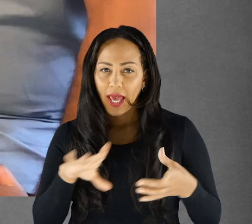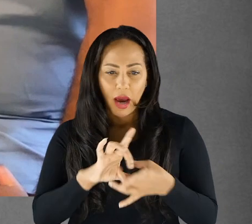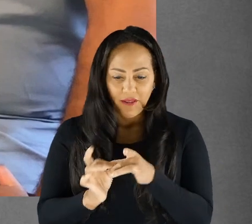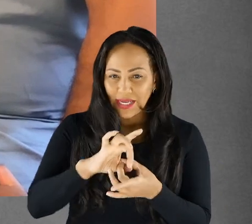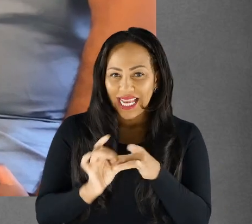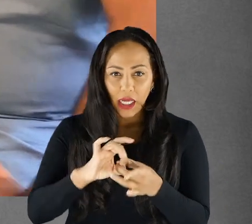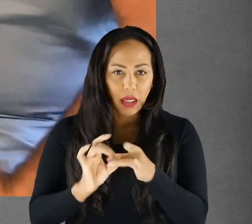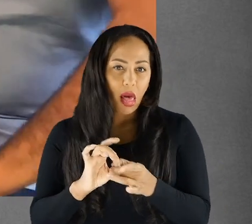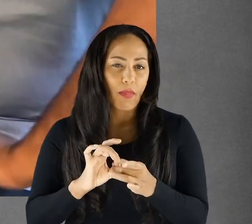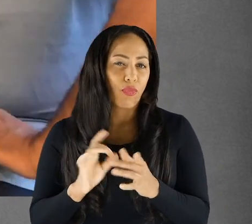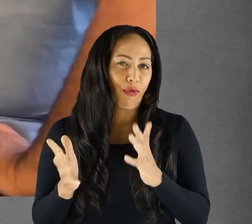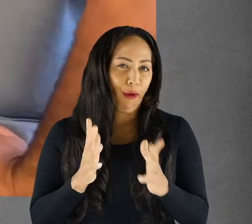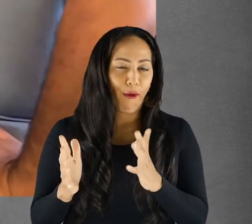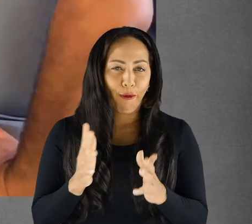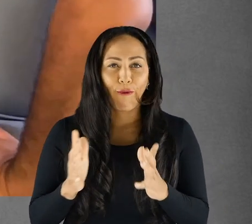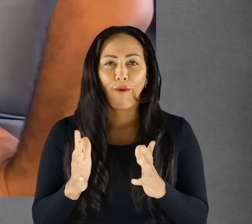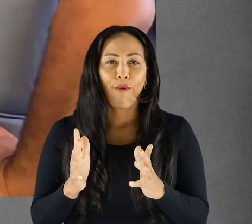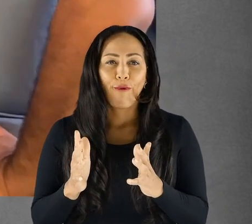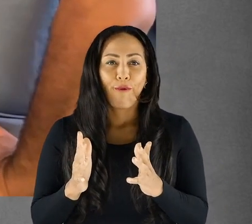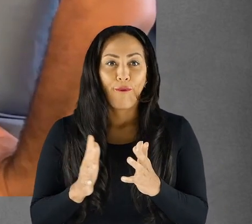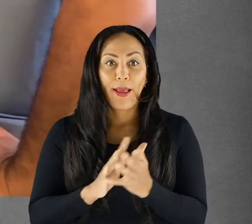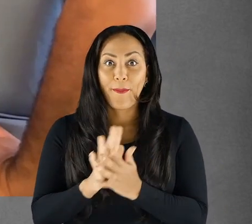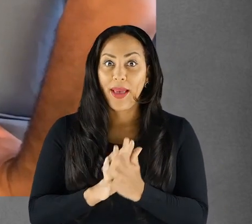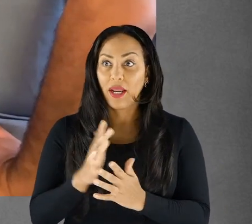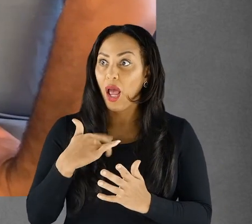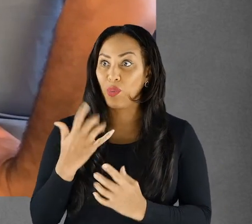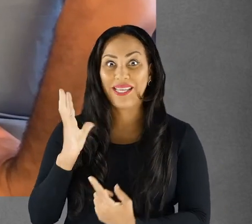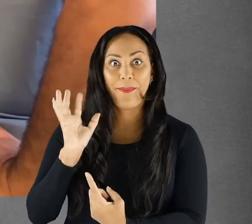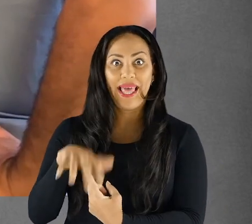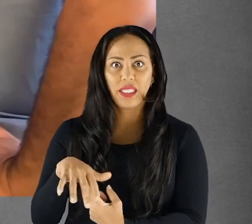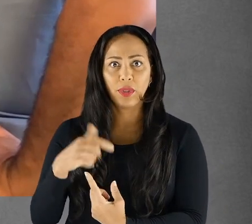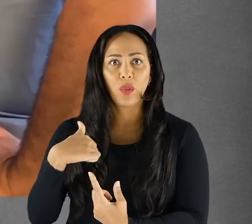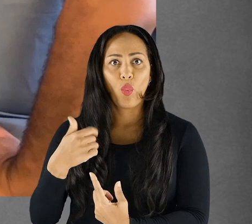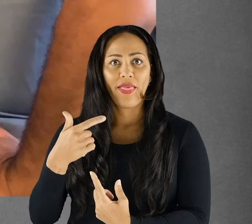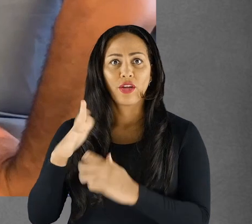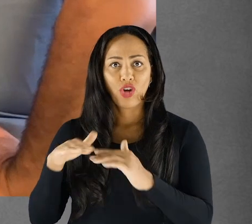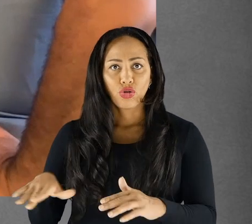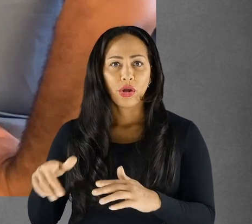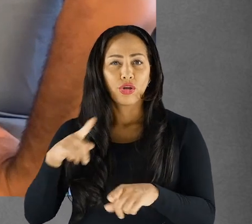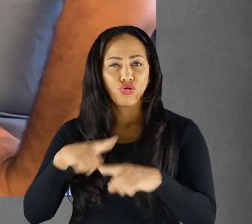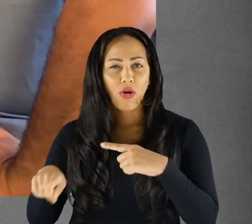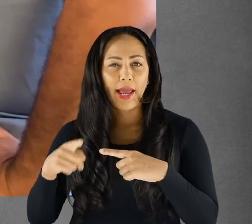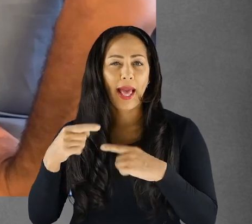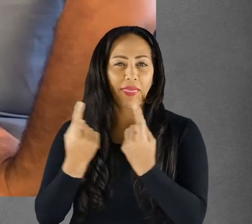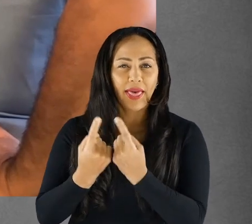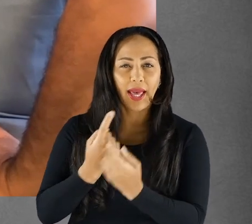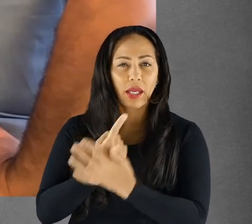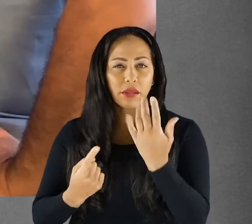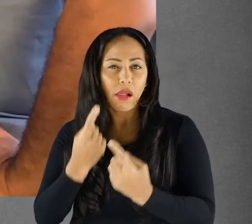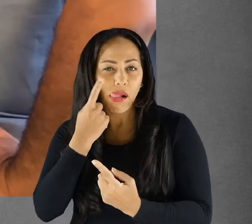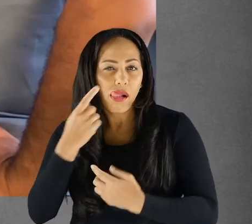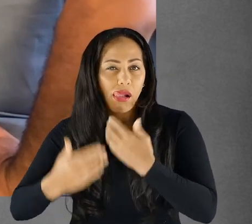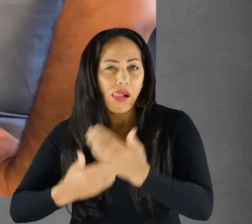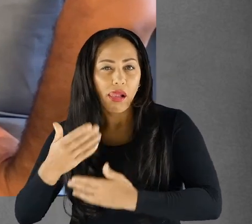meant that I was in placement with children, trying things out. So that's really where it